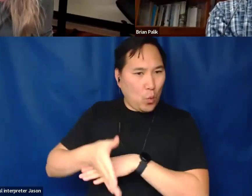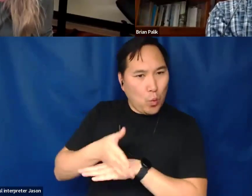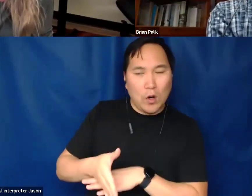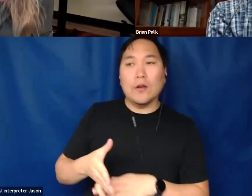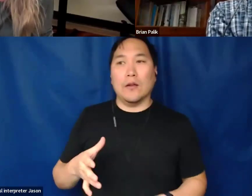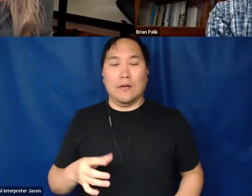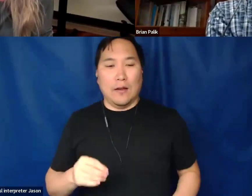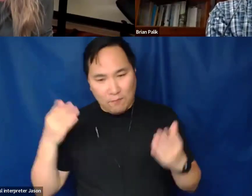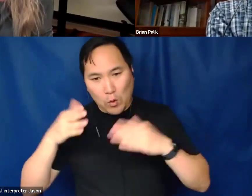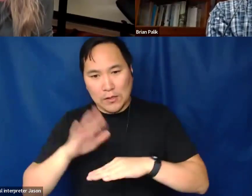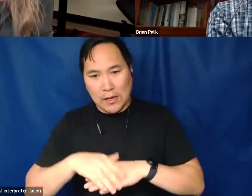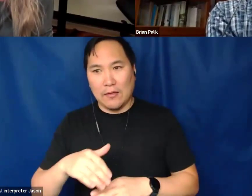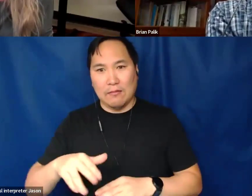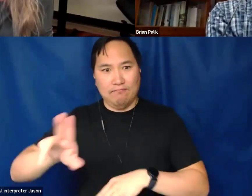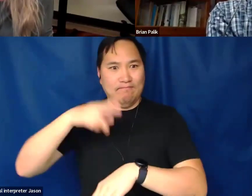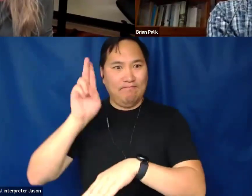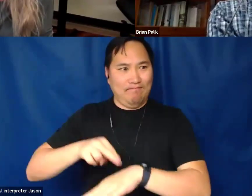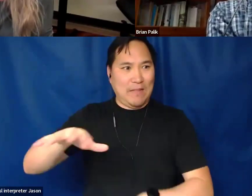ecological.